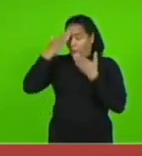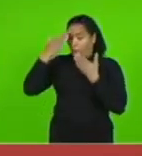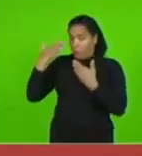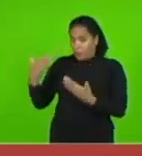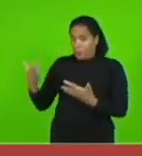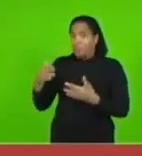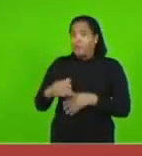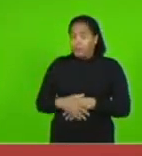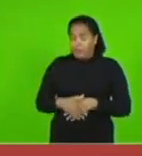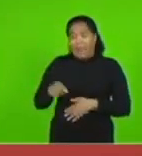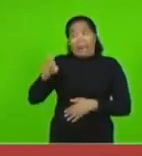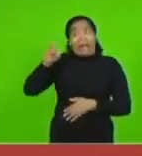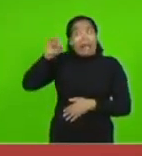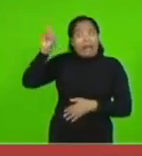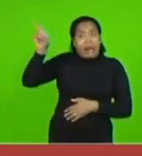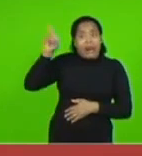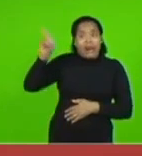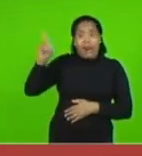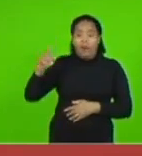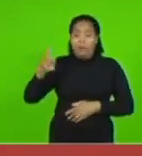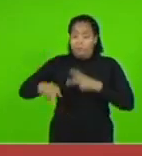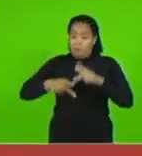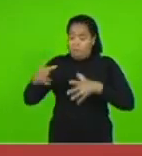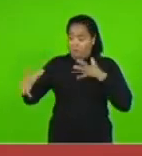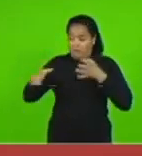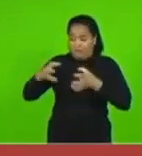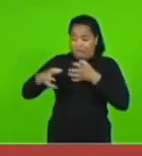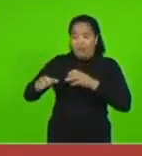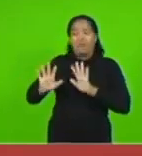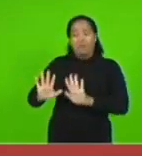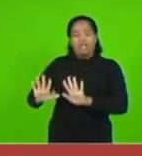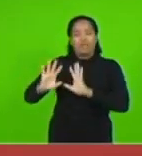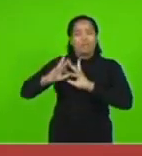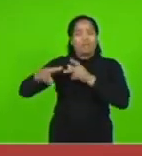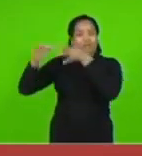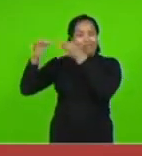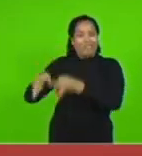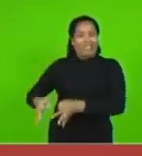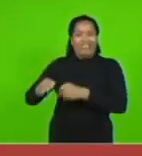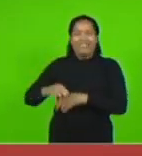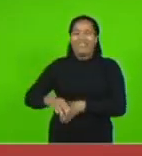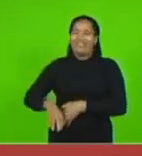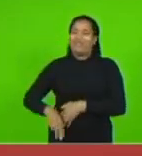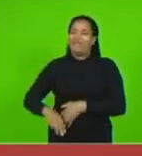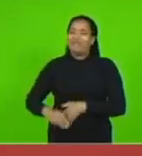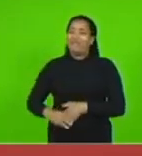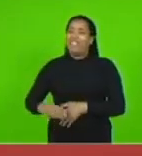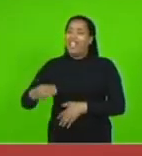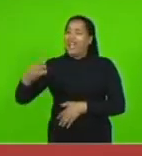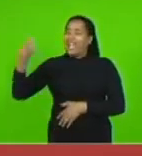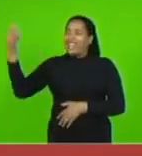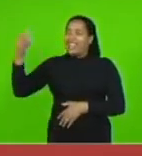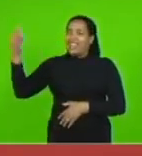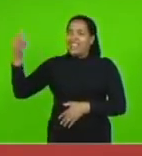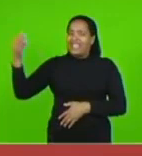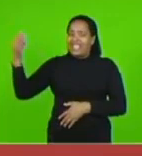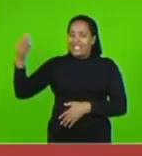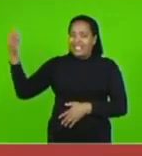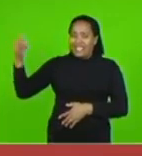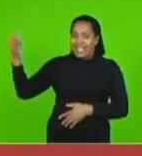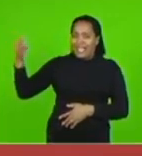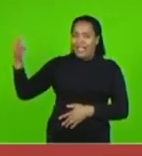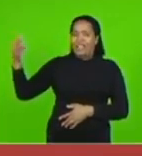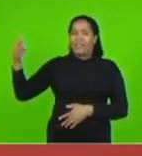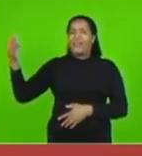there. They have fought a lot, and they have worked very hard to receive all these visitors. In third place,